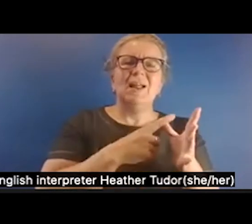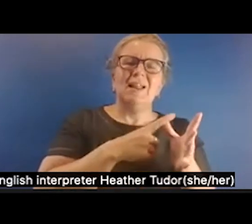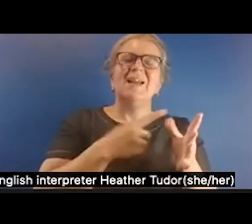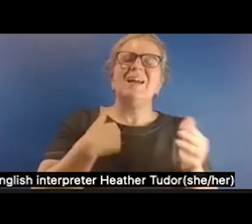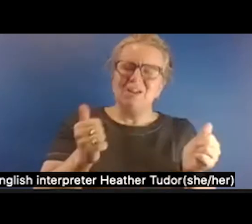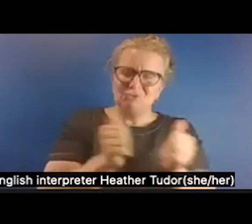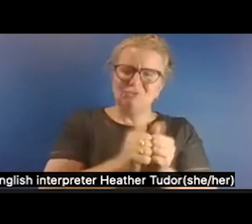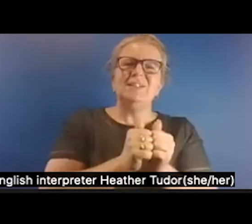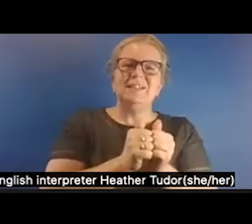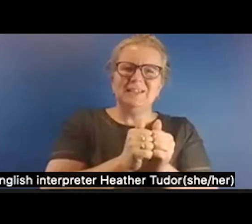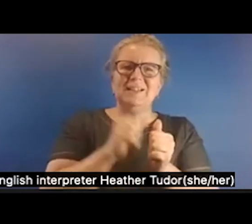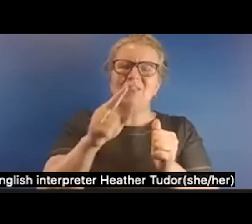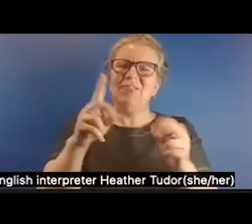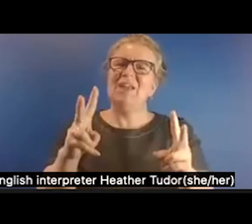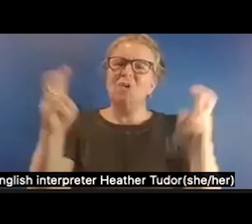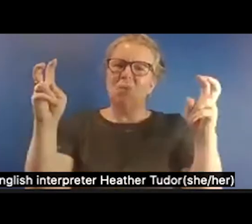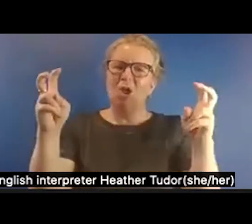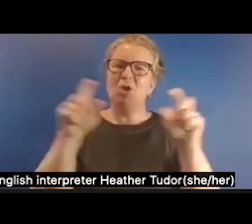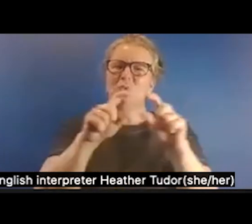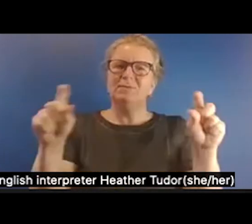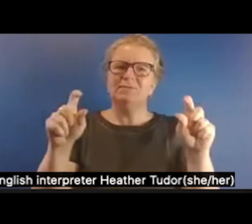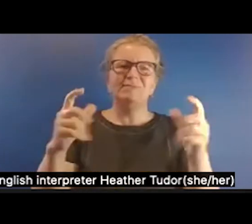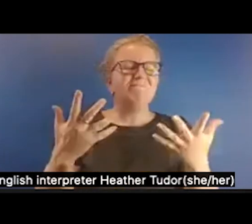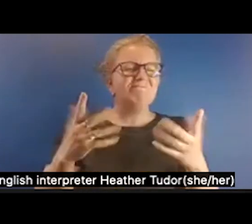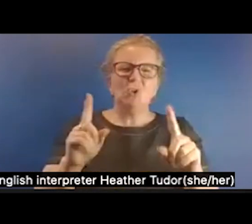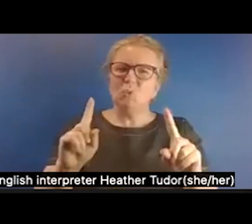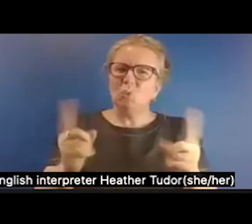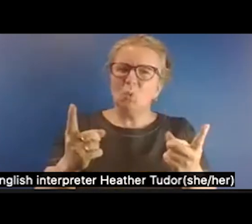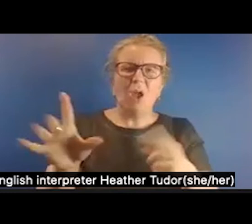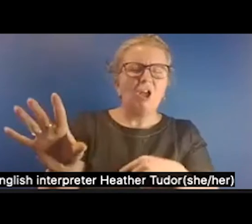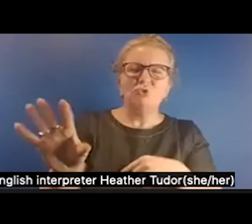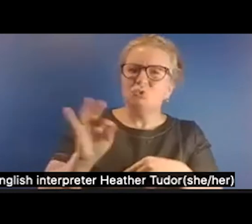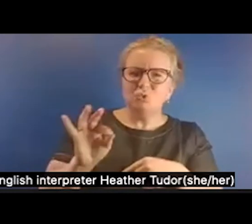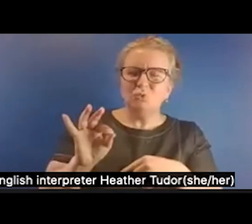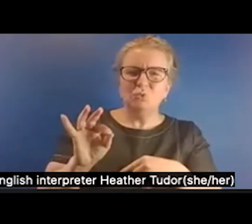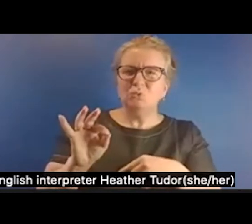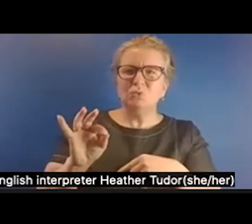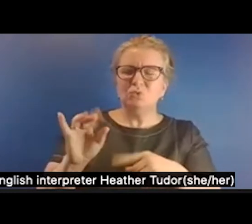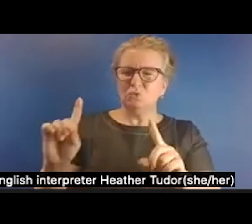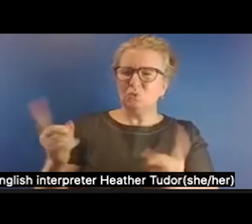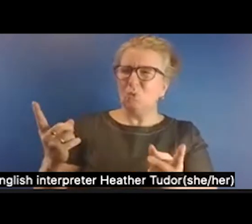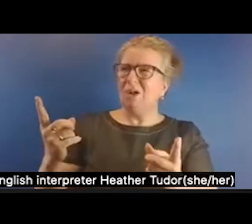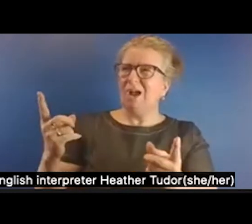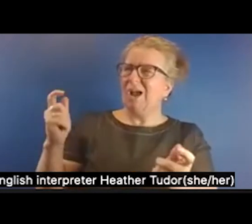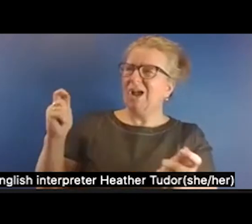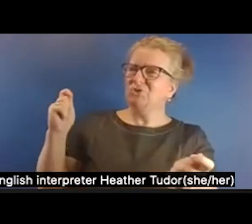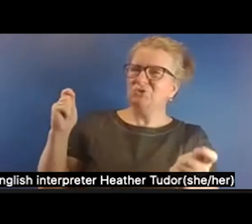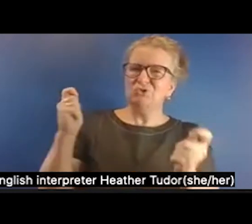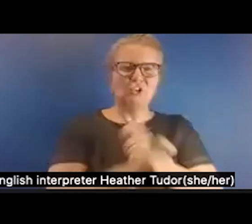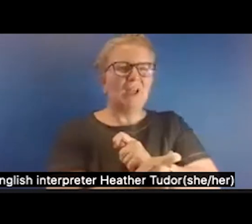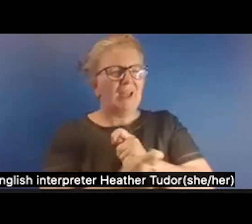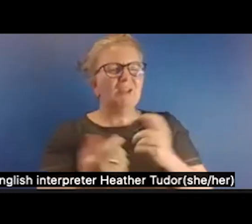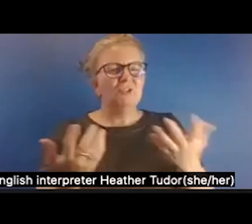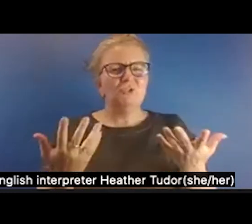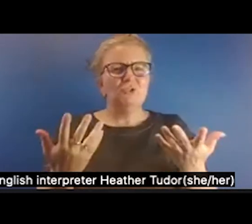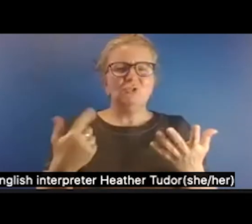it's like something that you can't choose, but it's also something that you can't even change. It's like you're stuck with it. So you don't really have a say in it, and it's kind of